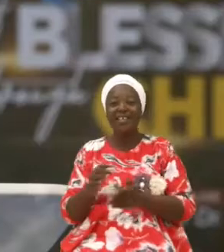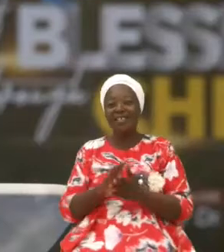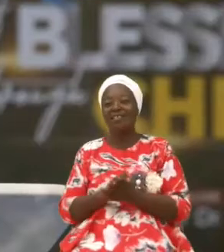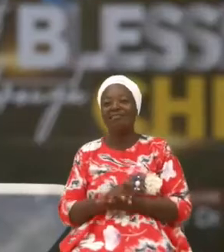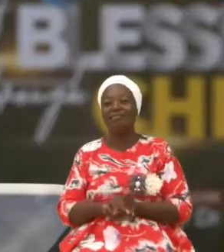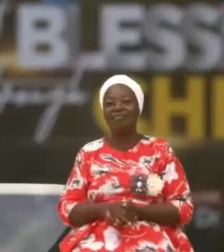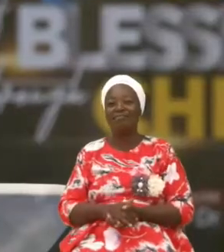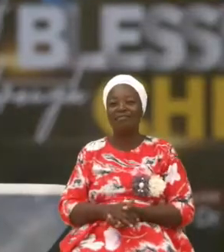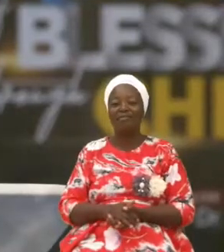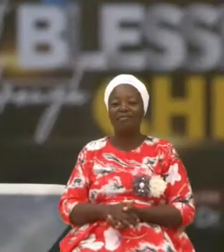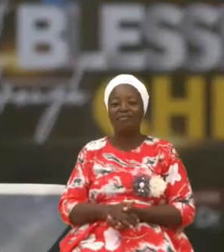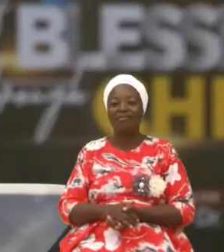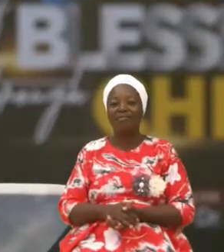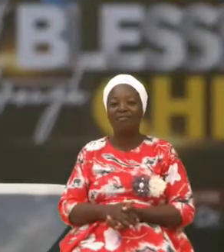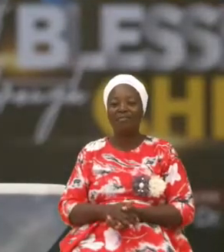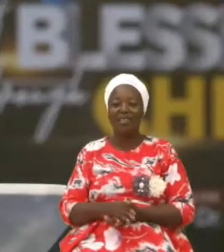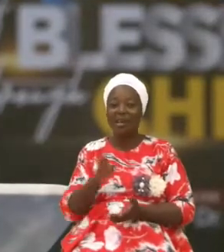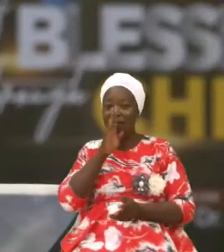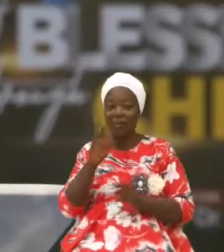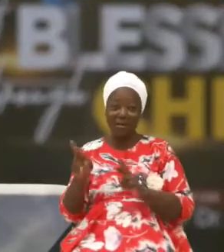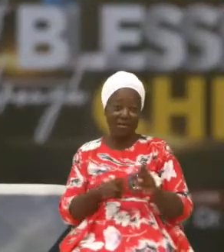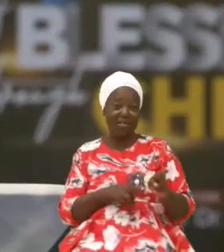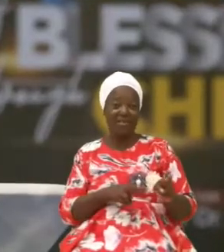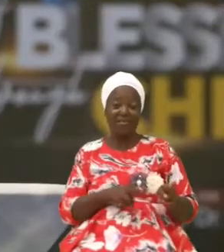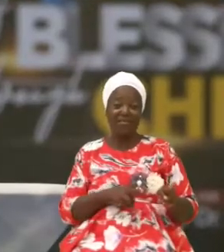Tonight. Tonight. Tonight.